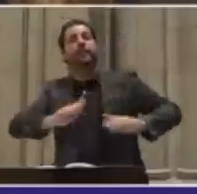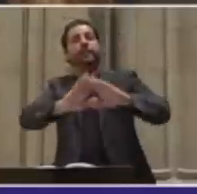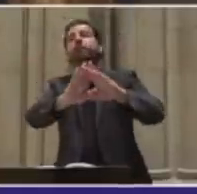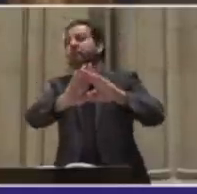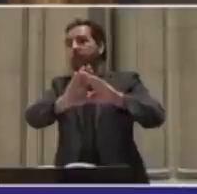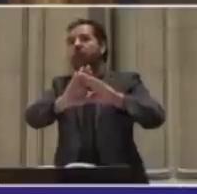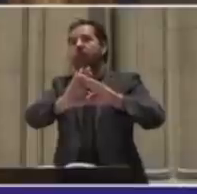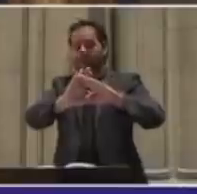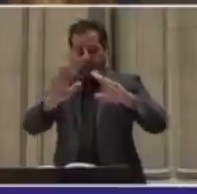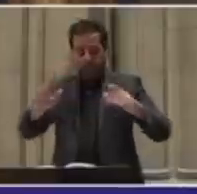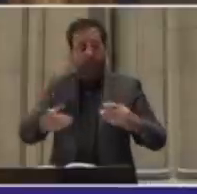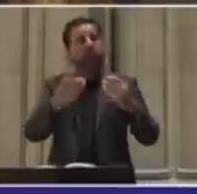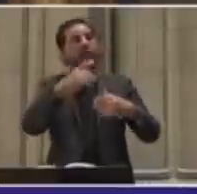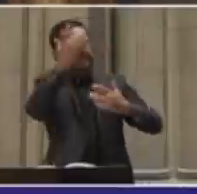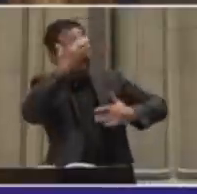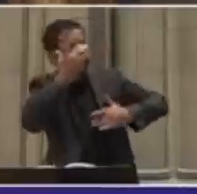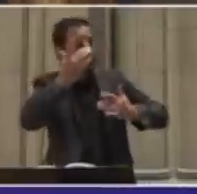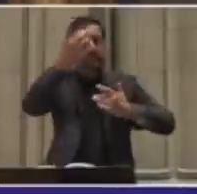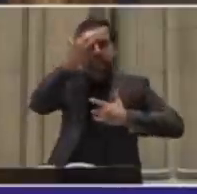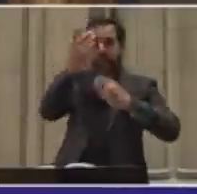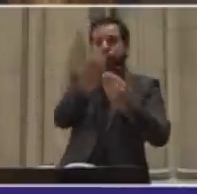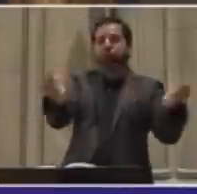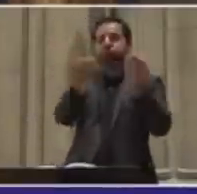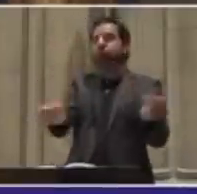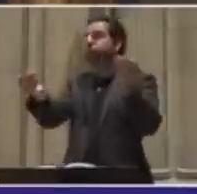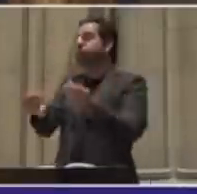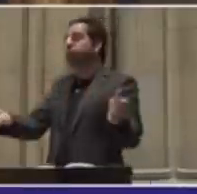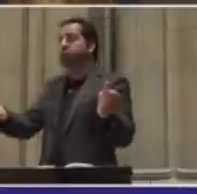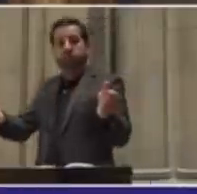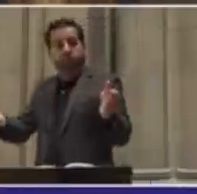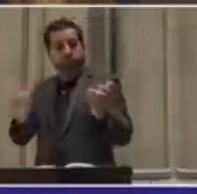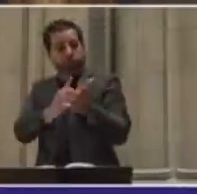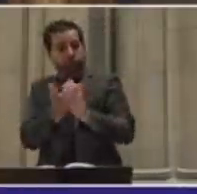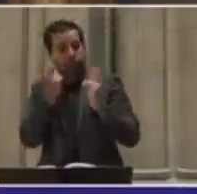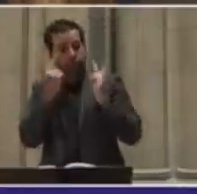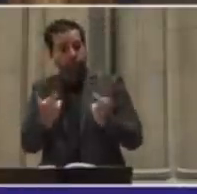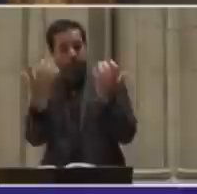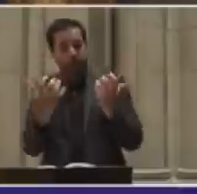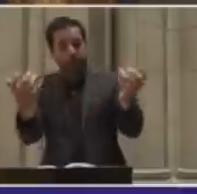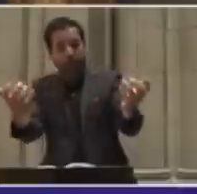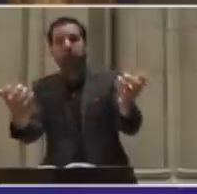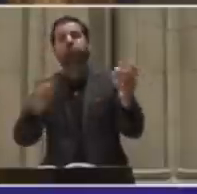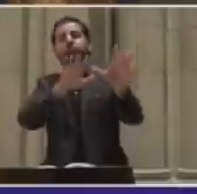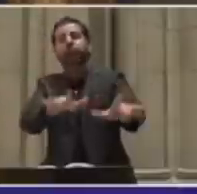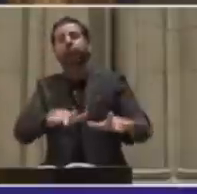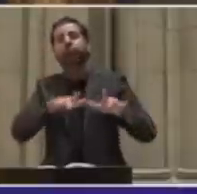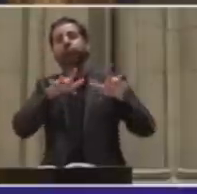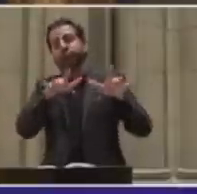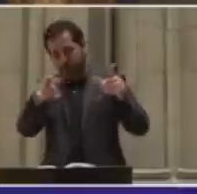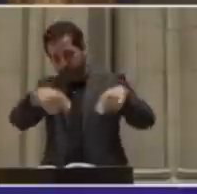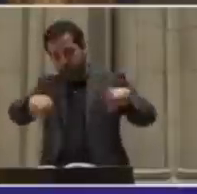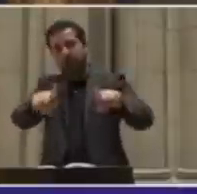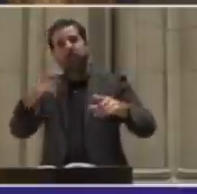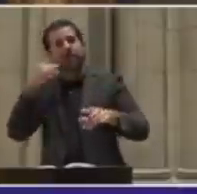every disease and every sickness. When he saw the crowds, he had compassion for them, because they